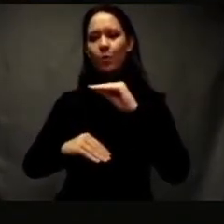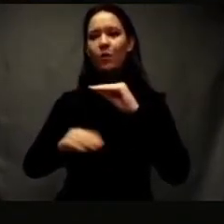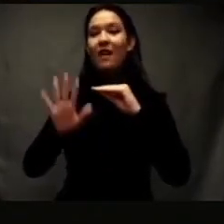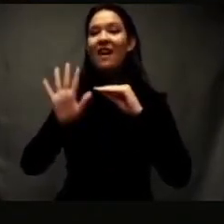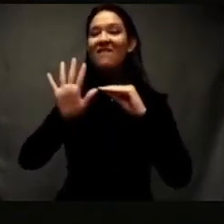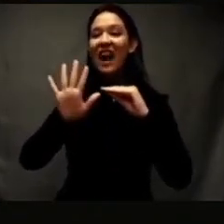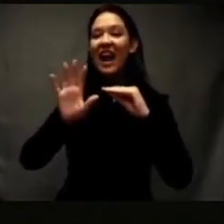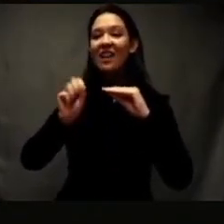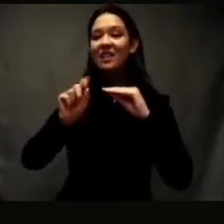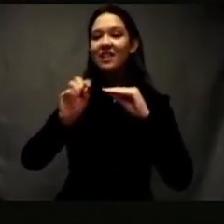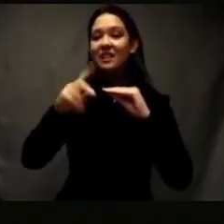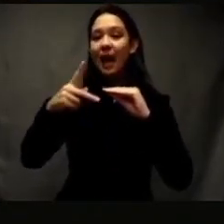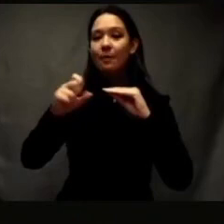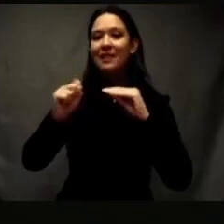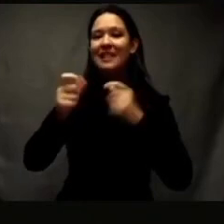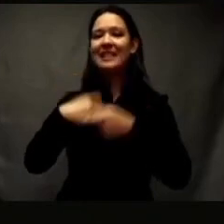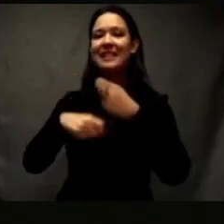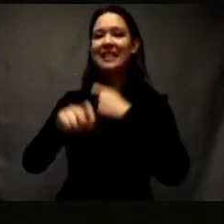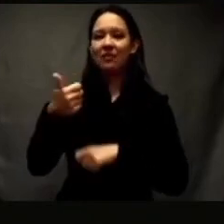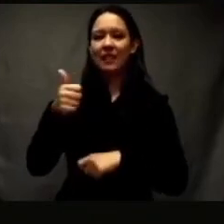steps instead of 10.